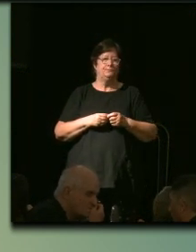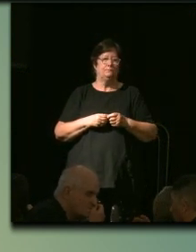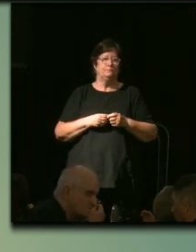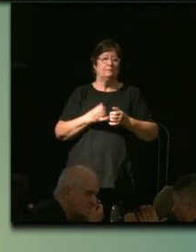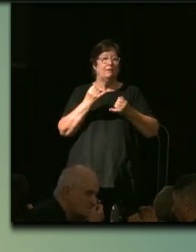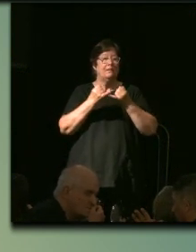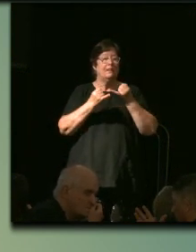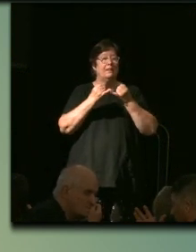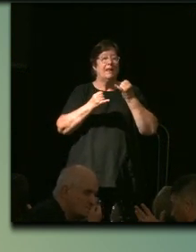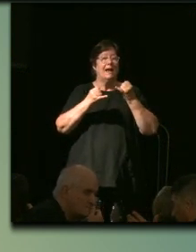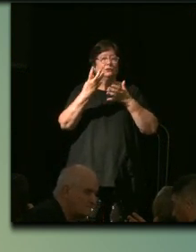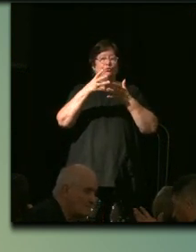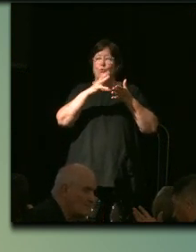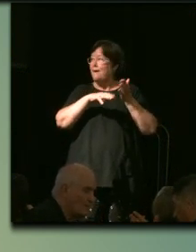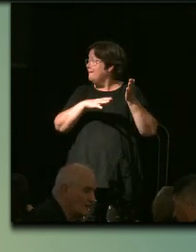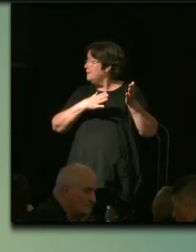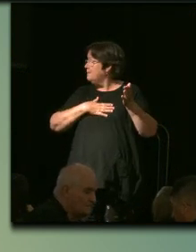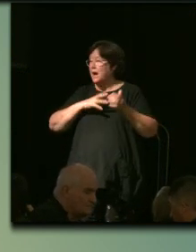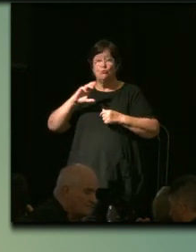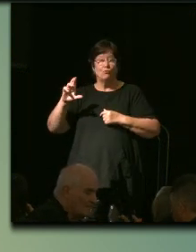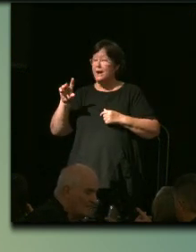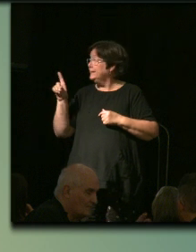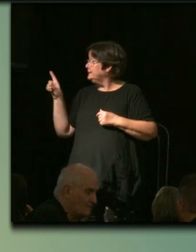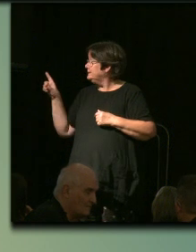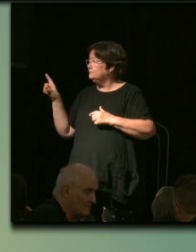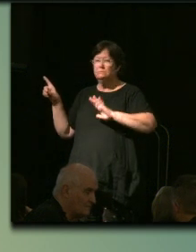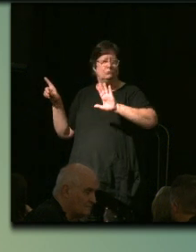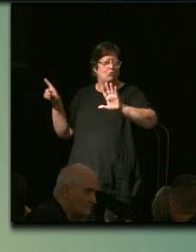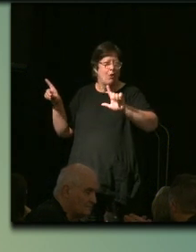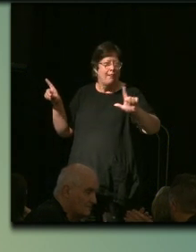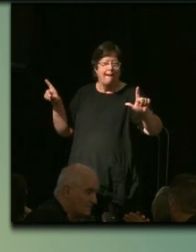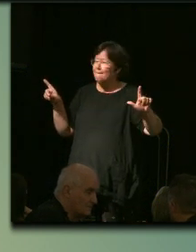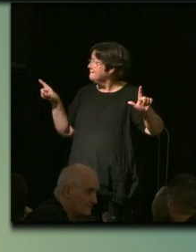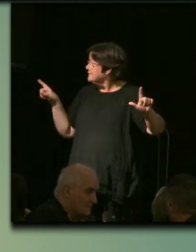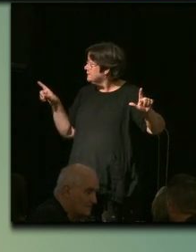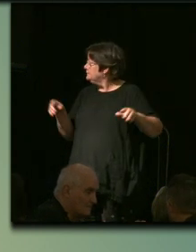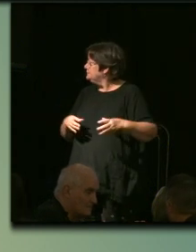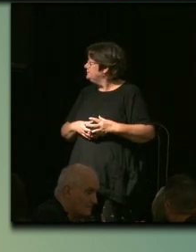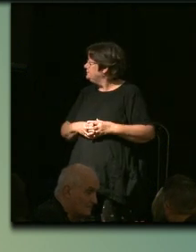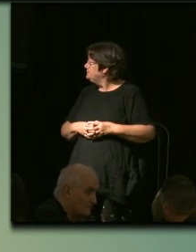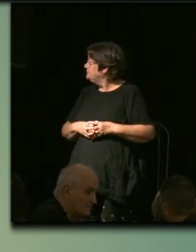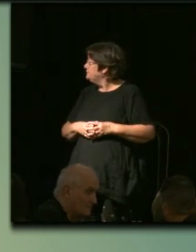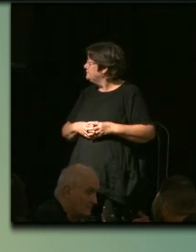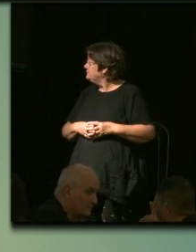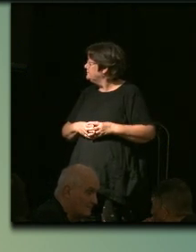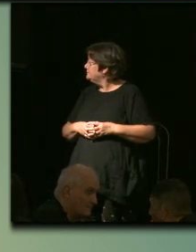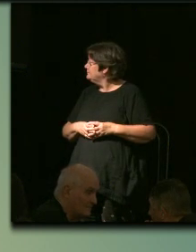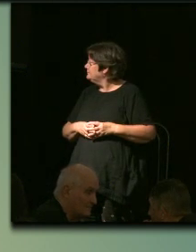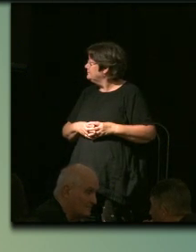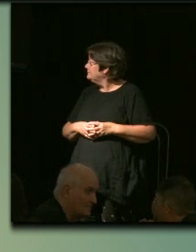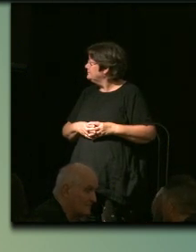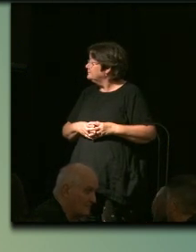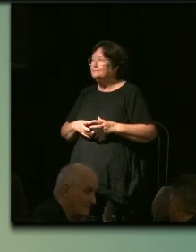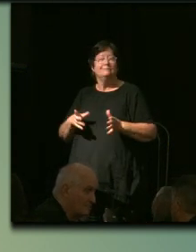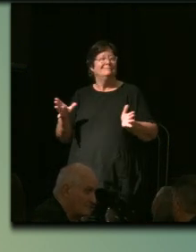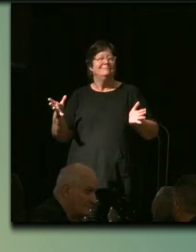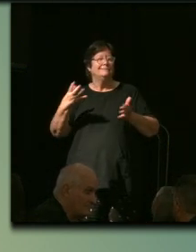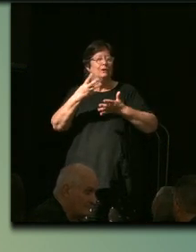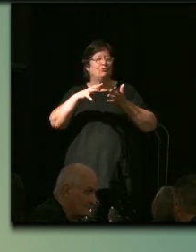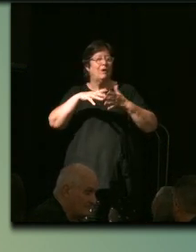the last graph on my right side, on your left side, is a graph of their